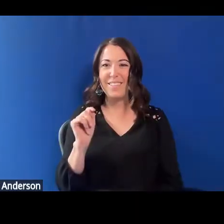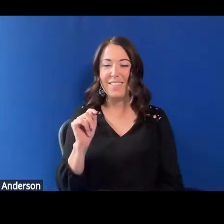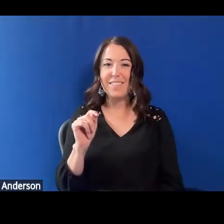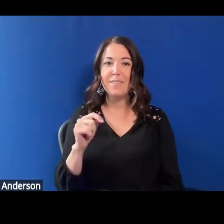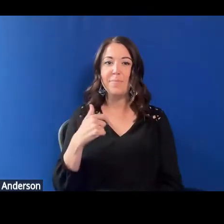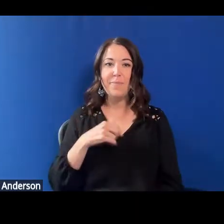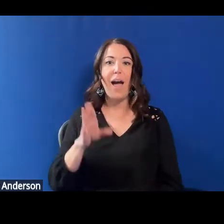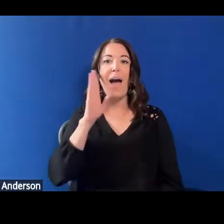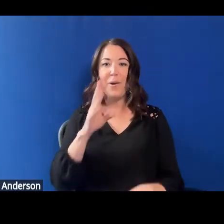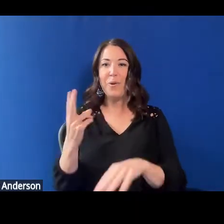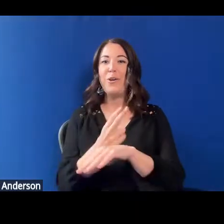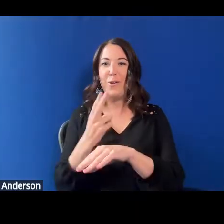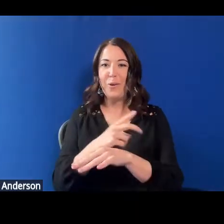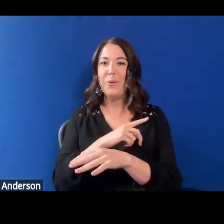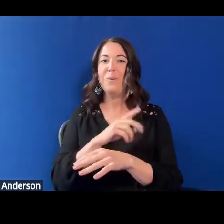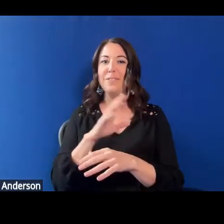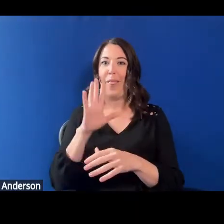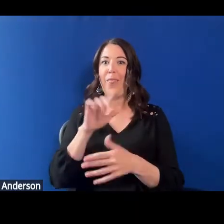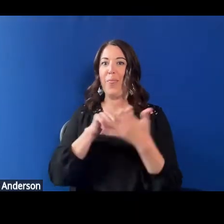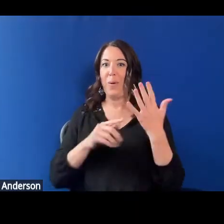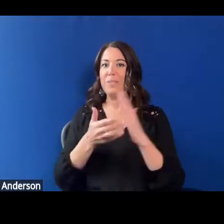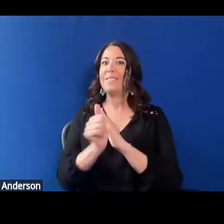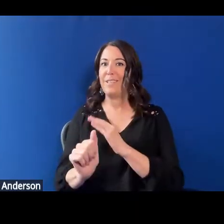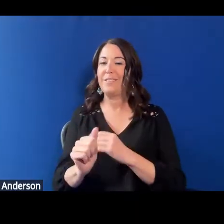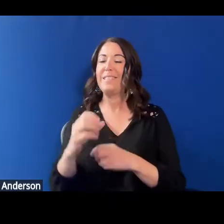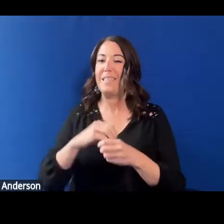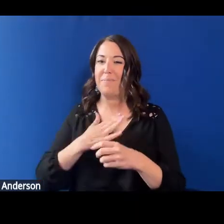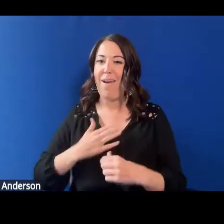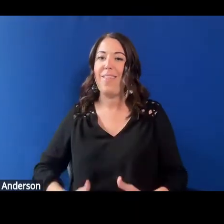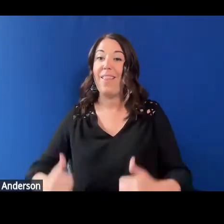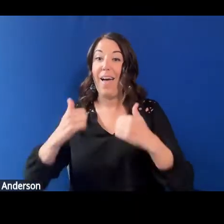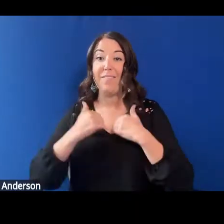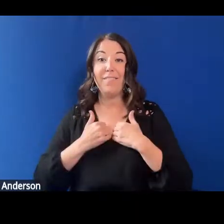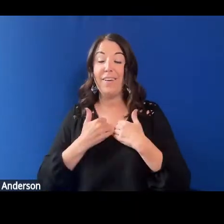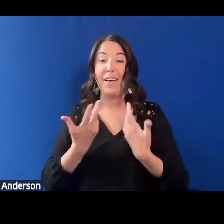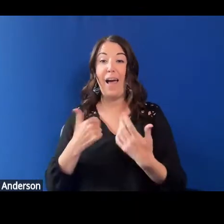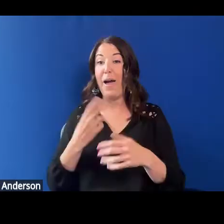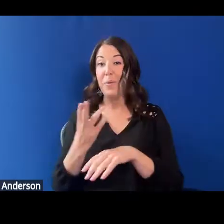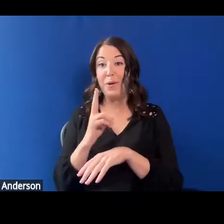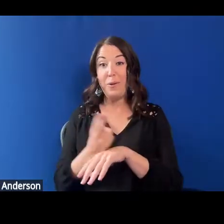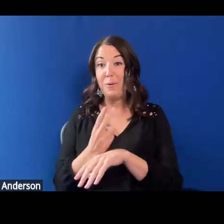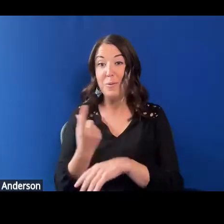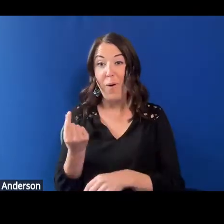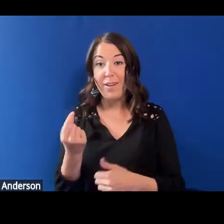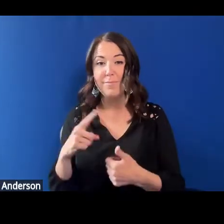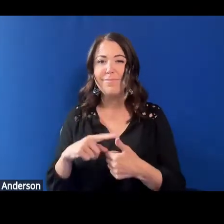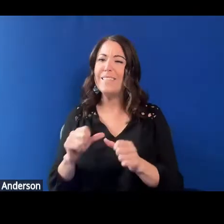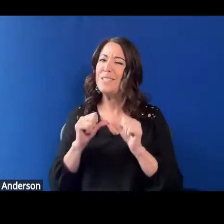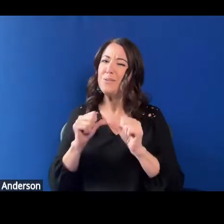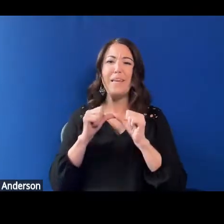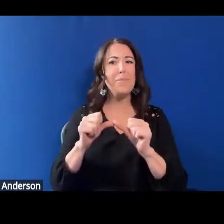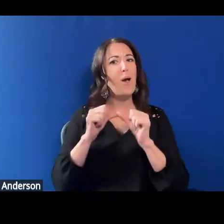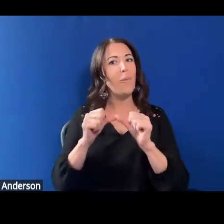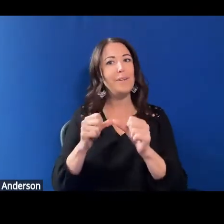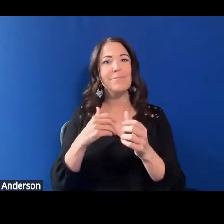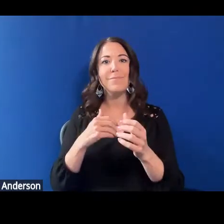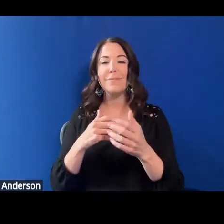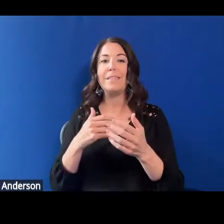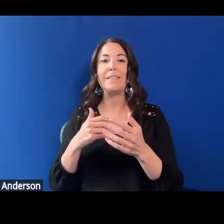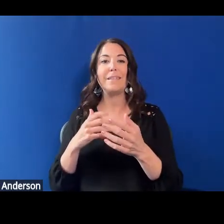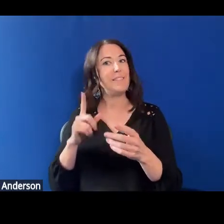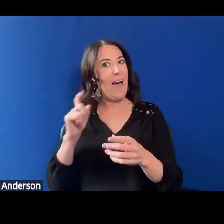and use in my own life are keep going through the whole task, even the cleaning up part.